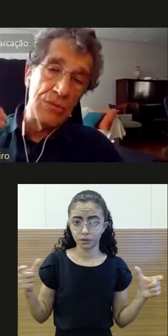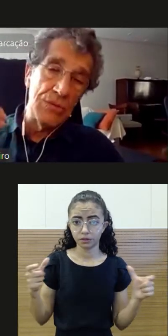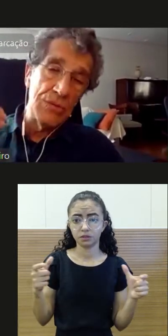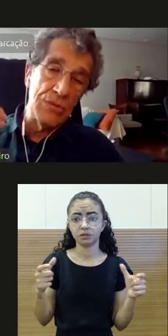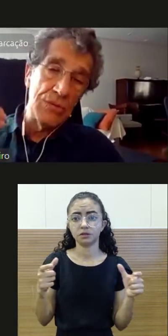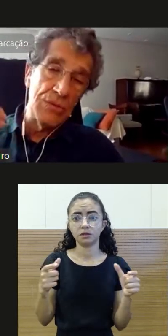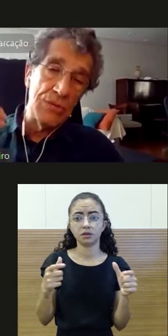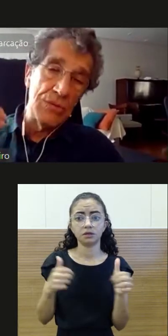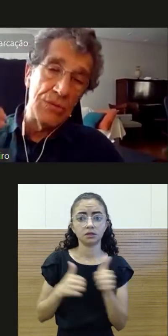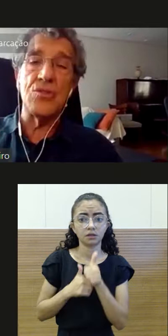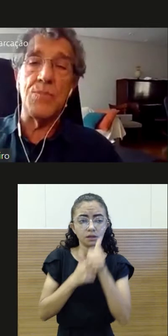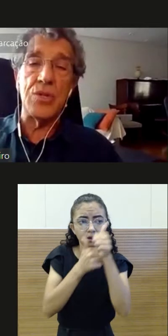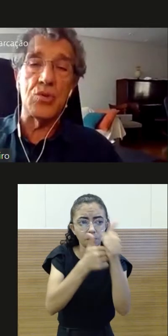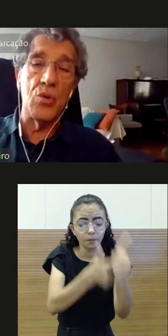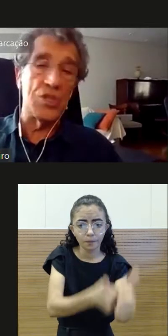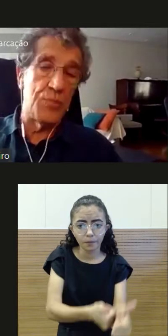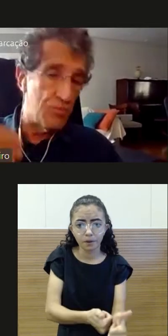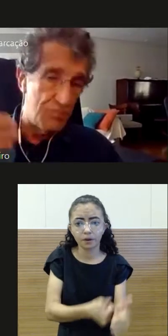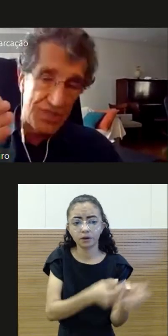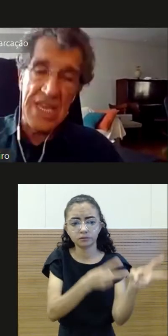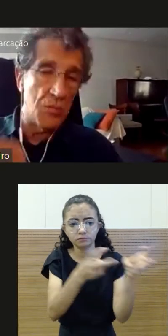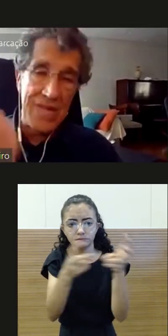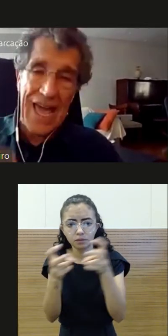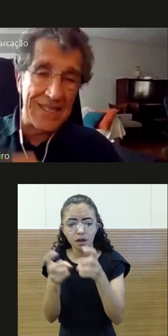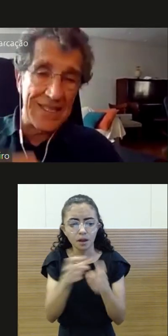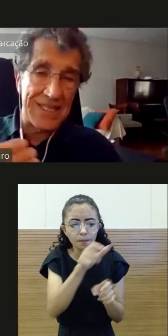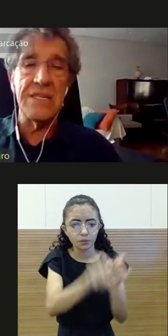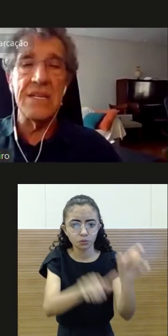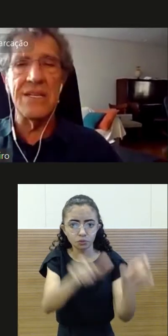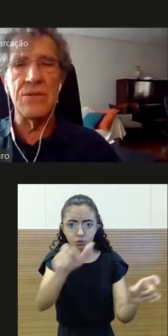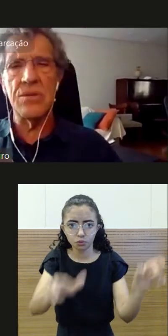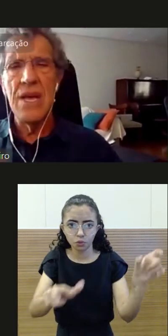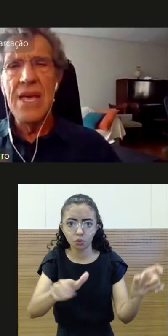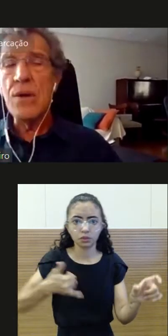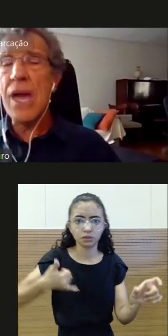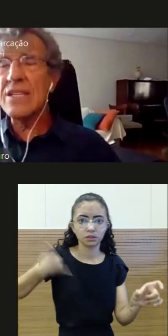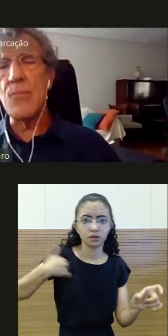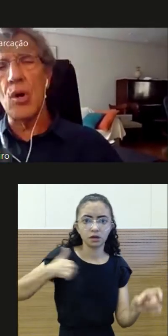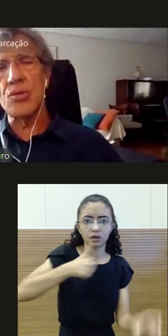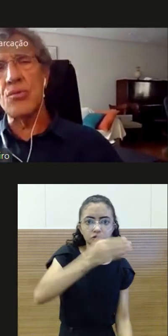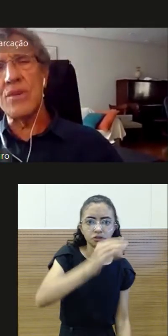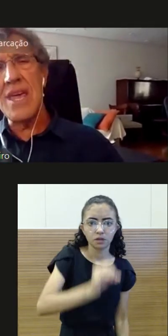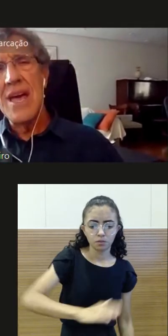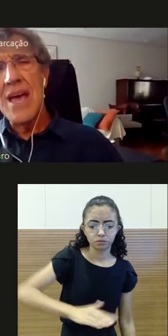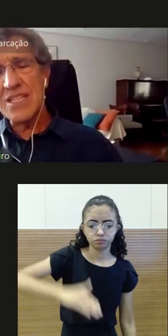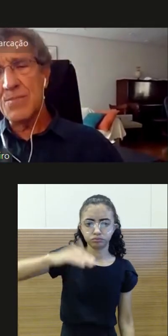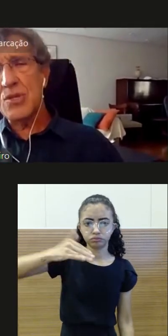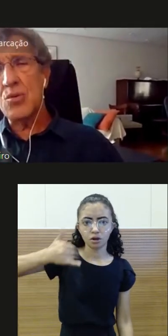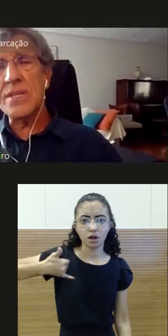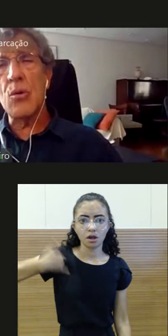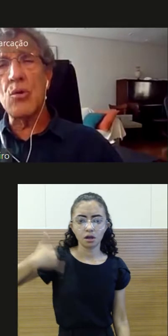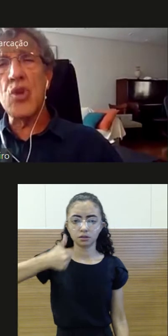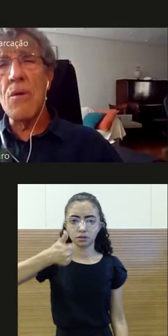when and followed tens of thousands of people for many years, what do they